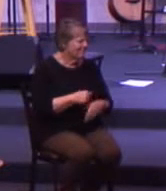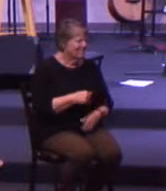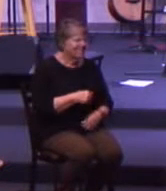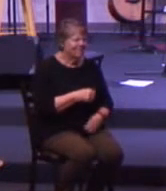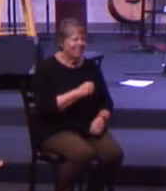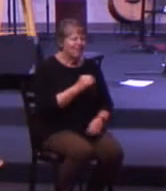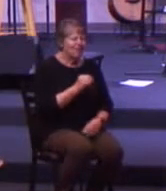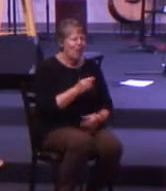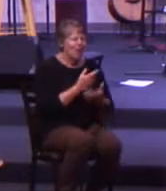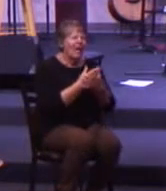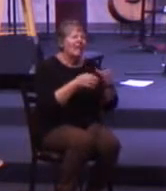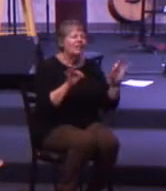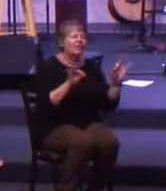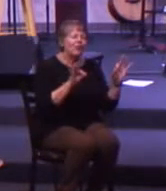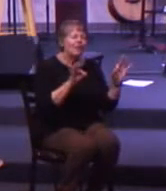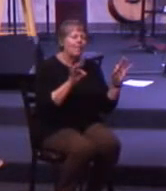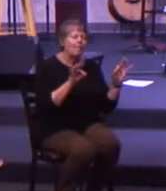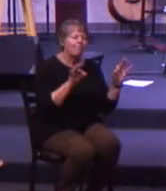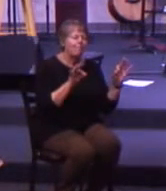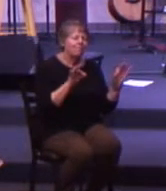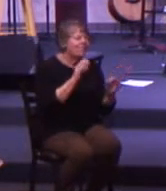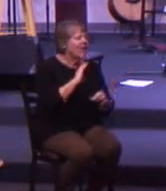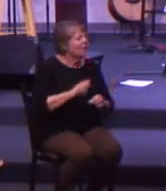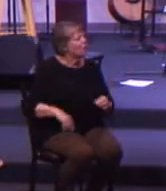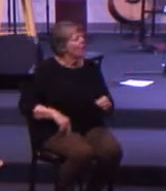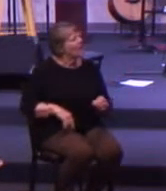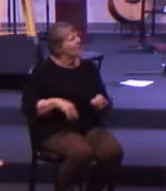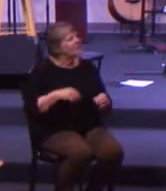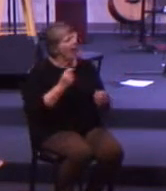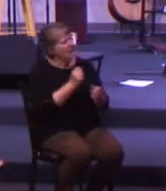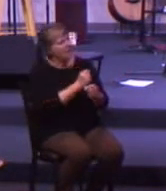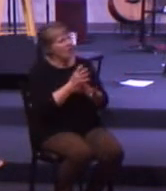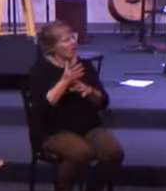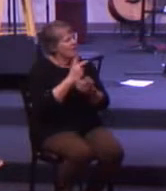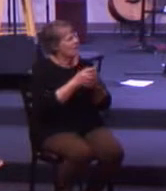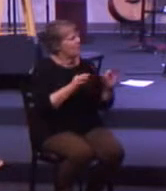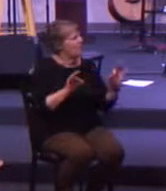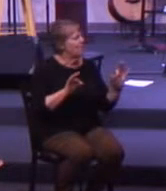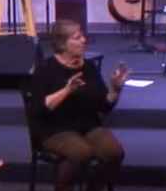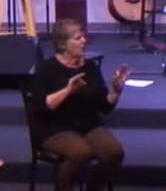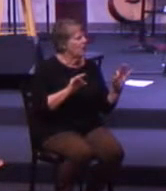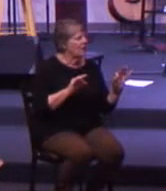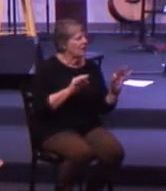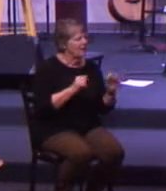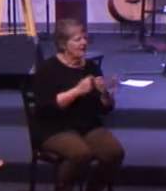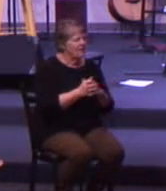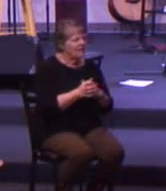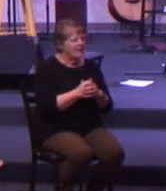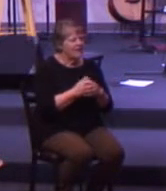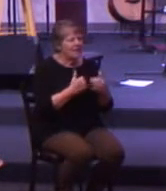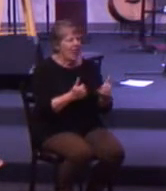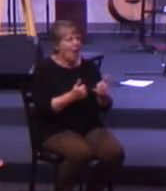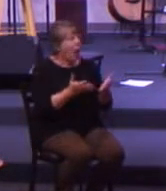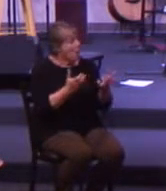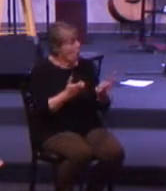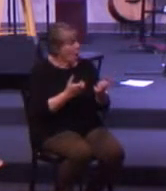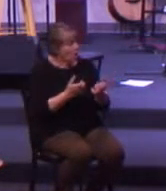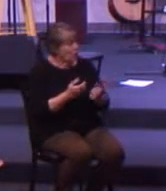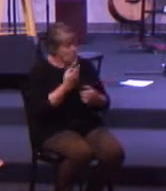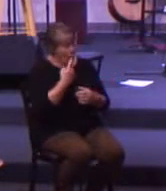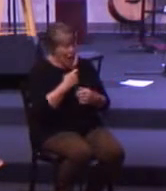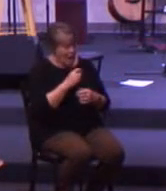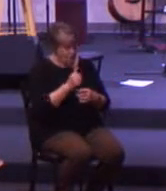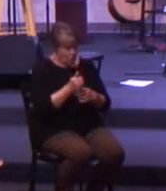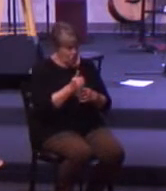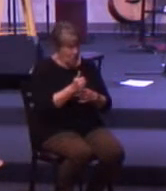So it's for freedom that Christ has set us free. And if that's true, then here's the question we're going to ask today. And I want you to really seriously ask this question. Here's the question.